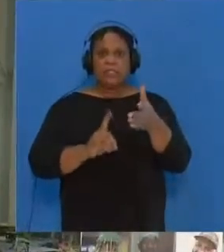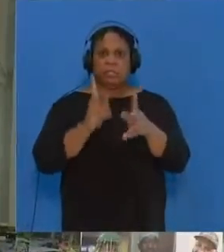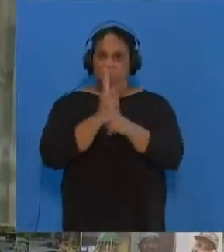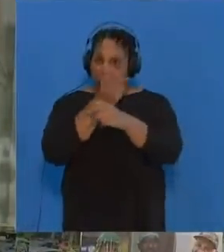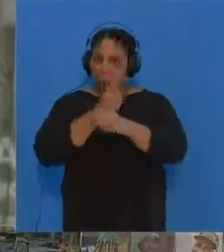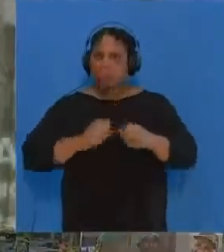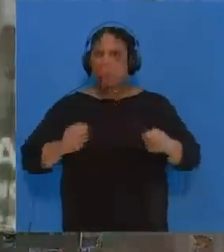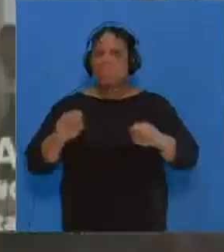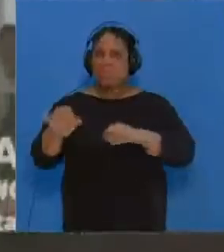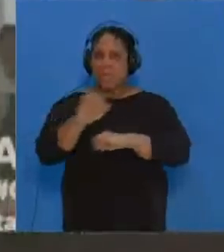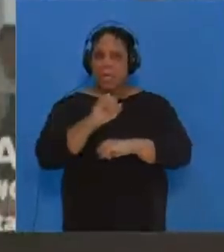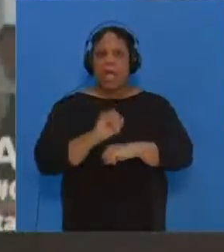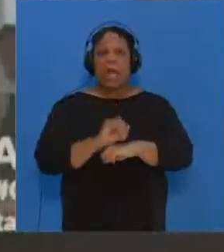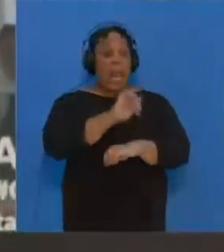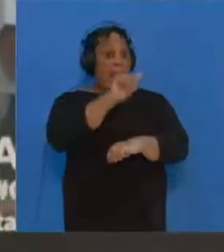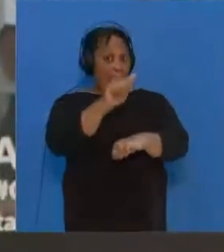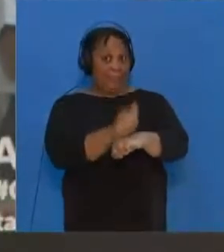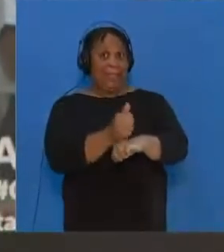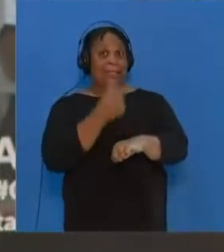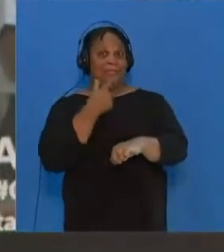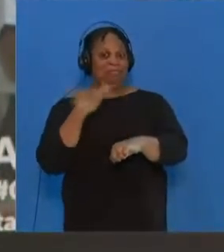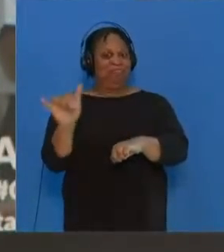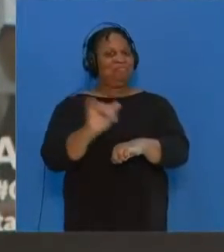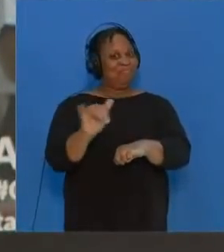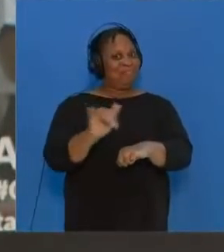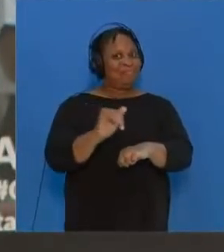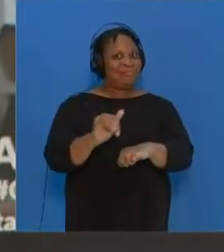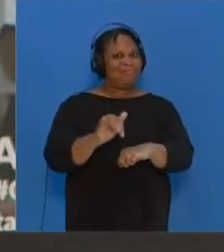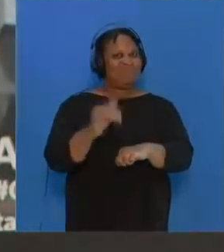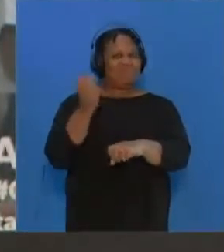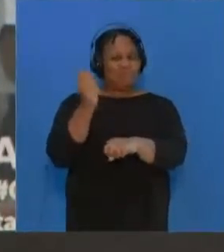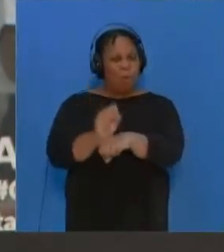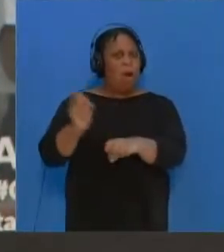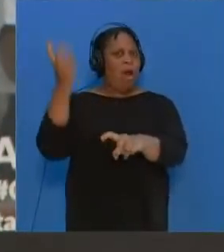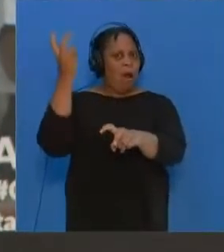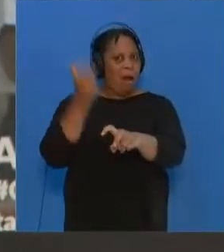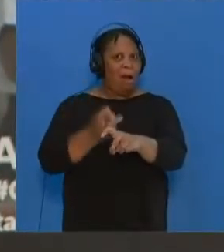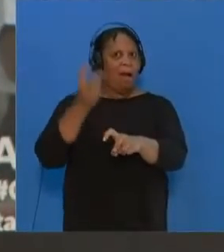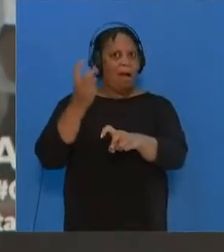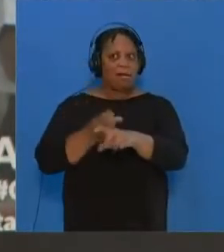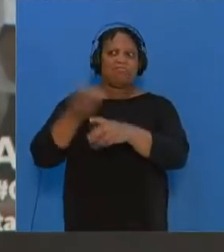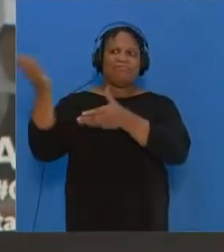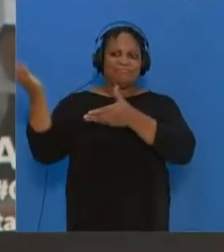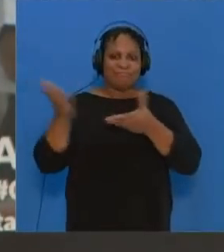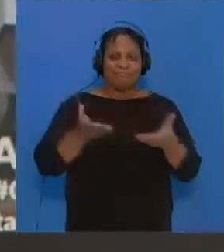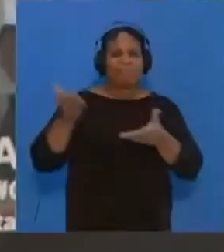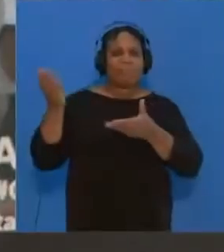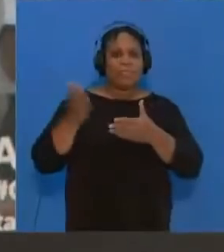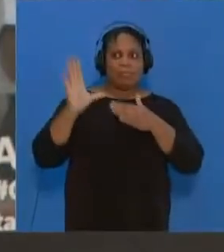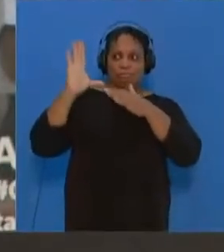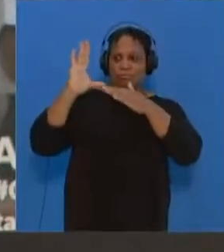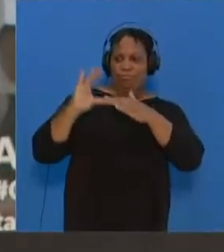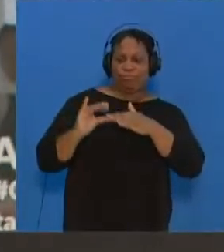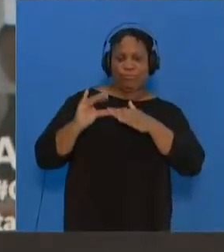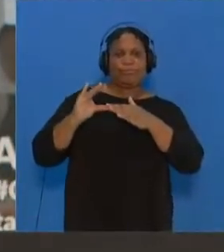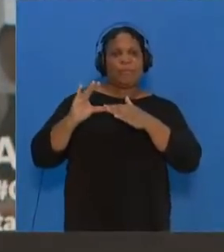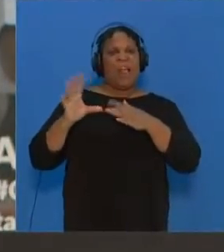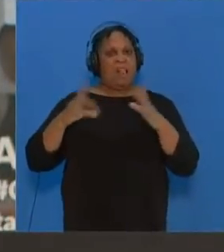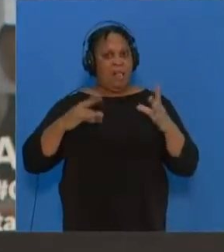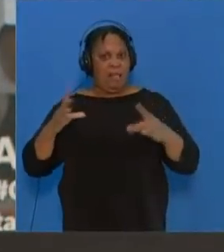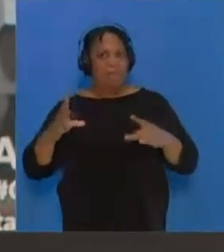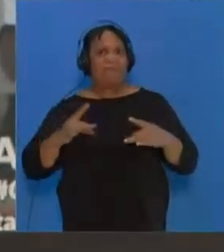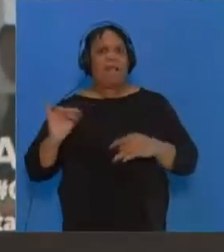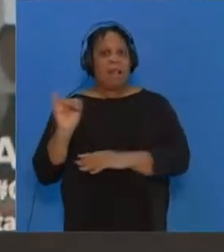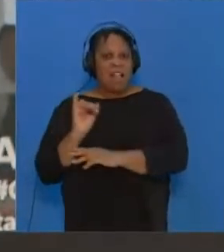said something similar. Like Bermuda, Antigua has worked hard to bring their active infections down, and by last week